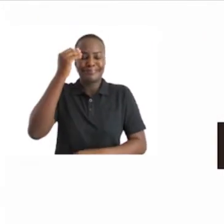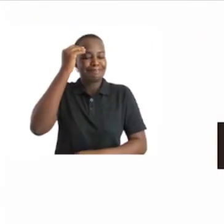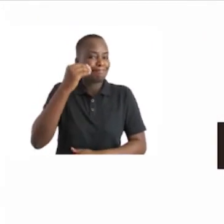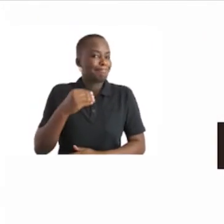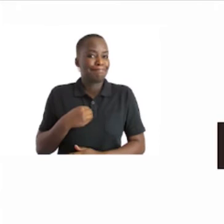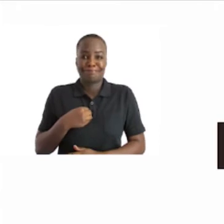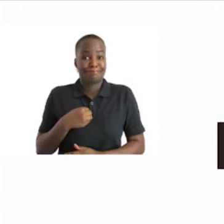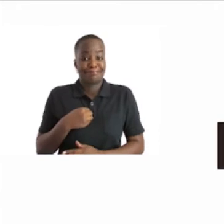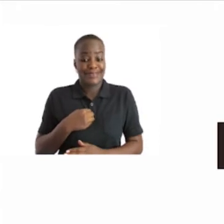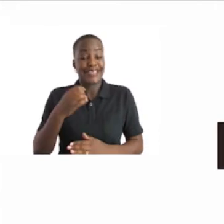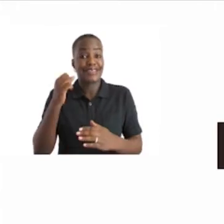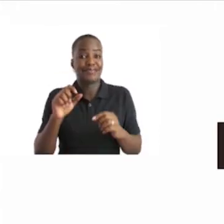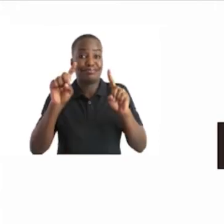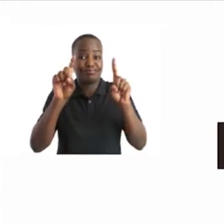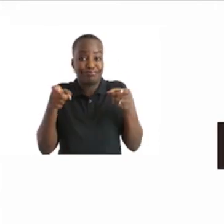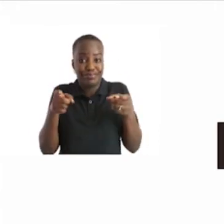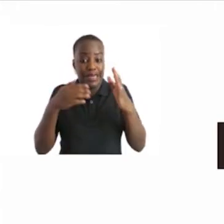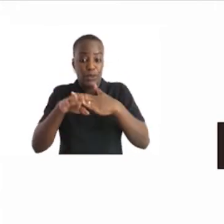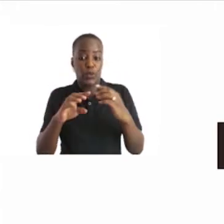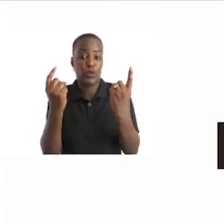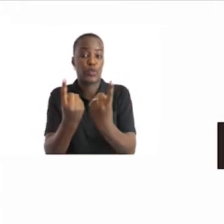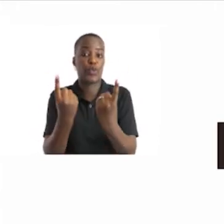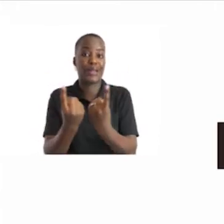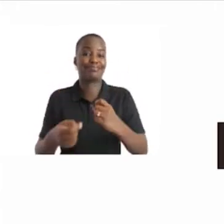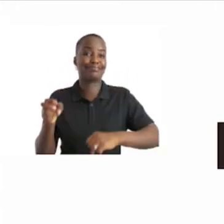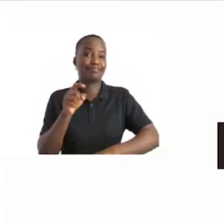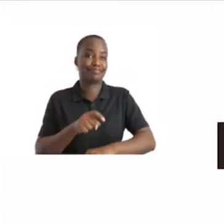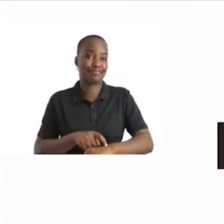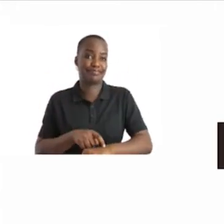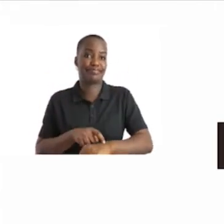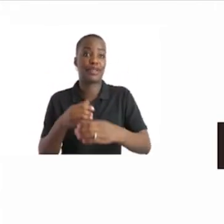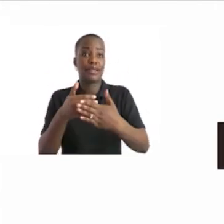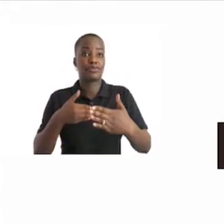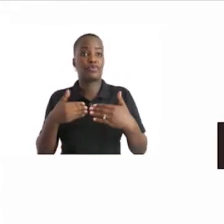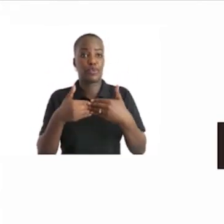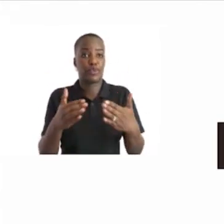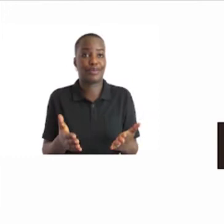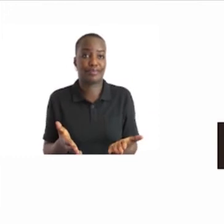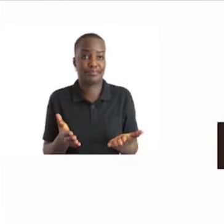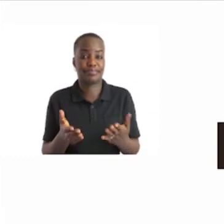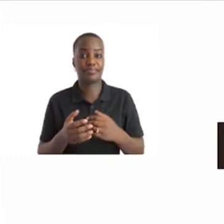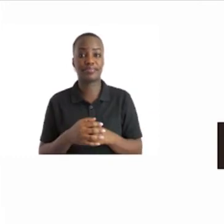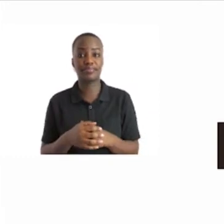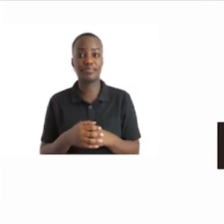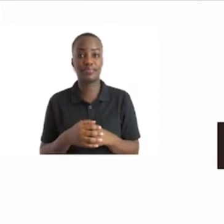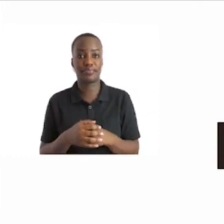know if I dash get to the game on time before it starts.